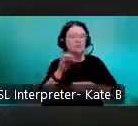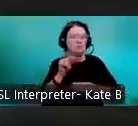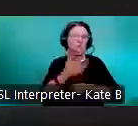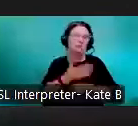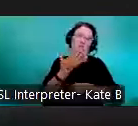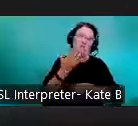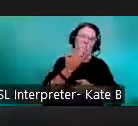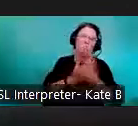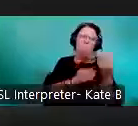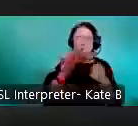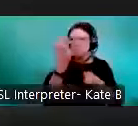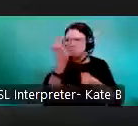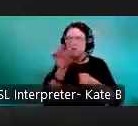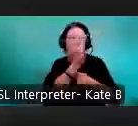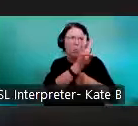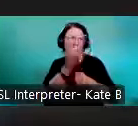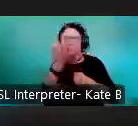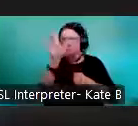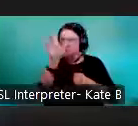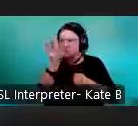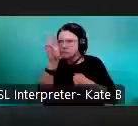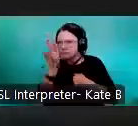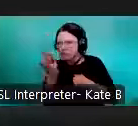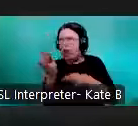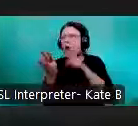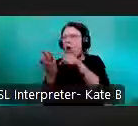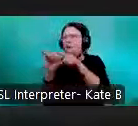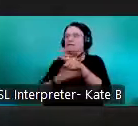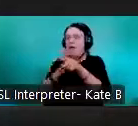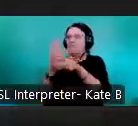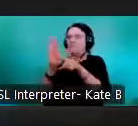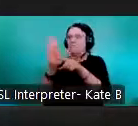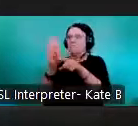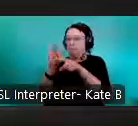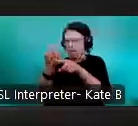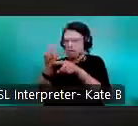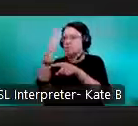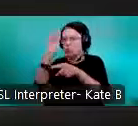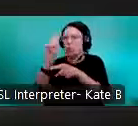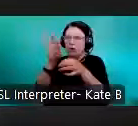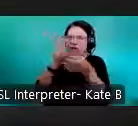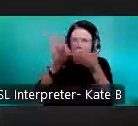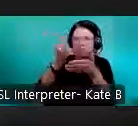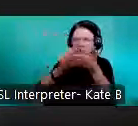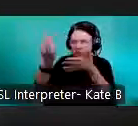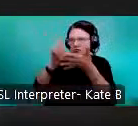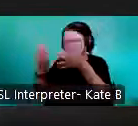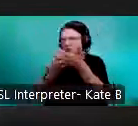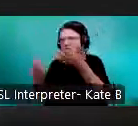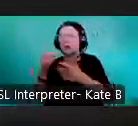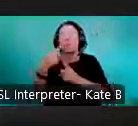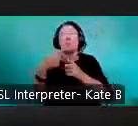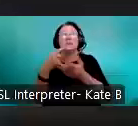part of the My Vote Wisconsin website because it really helps you prepare yourself, especially for some offices like